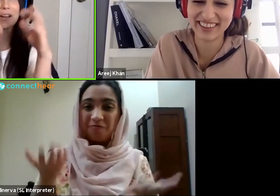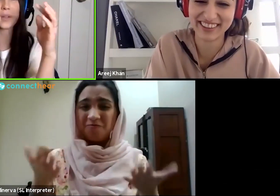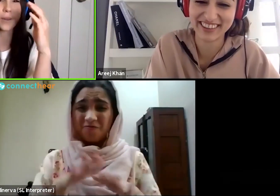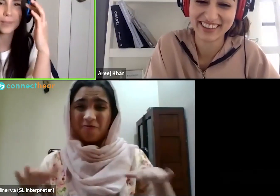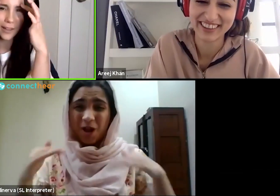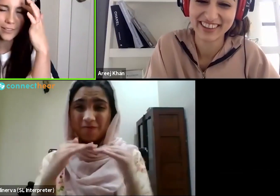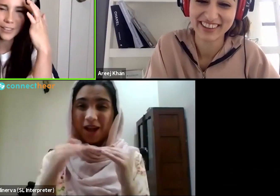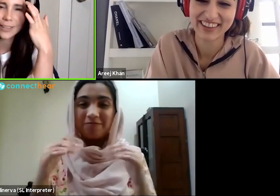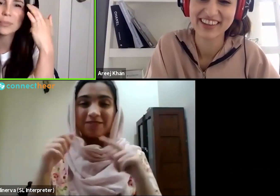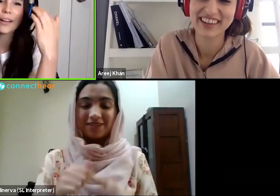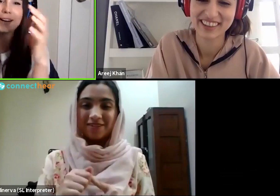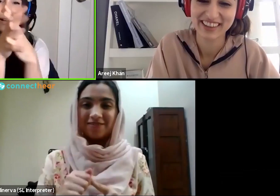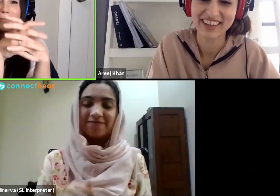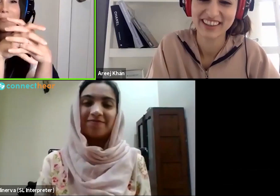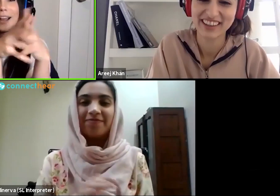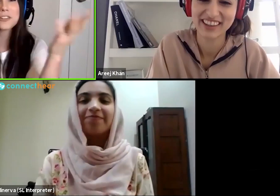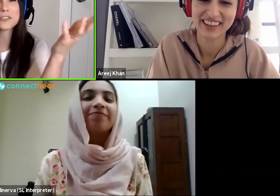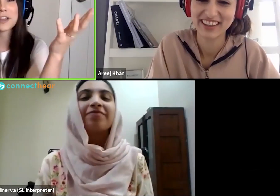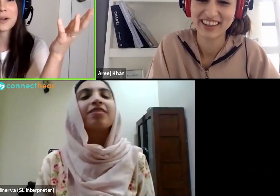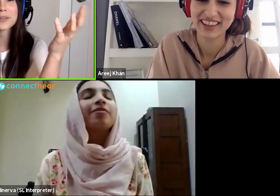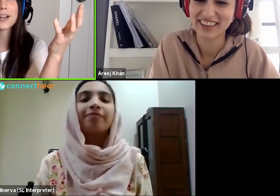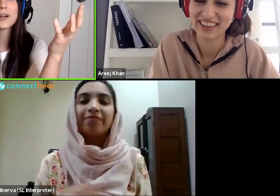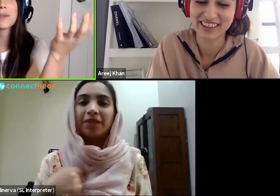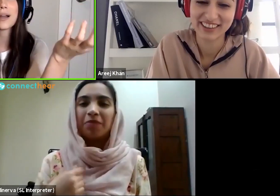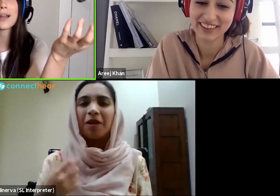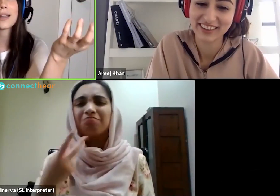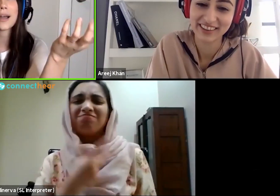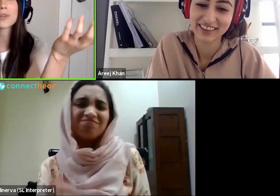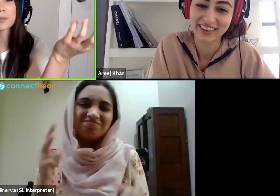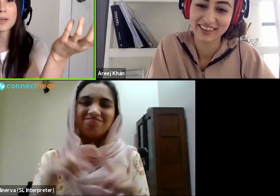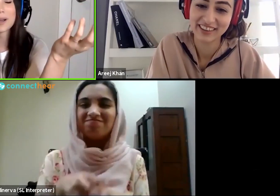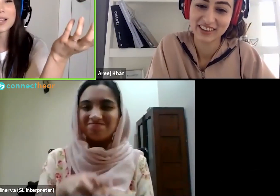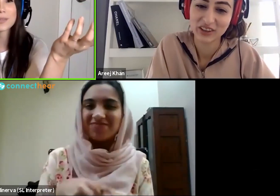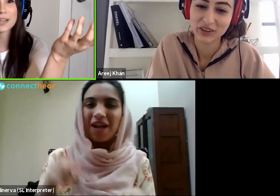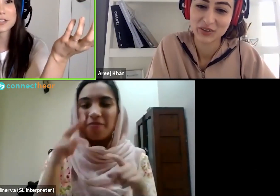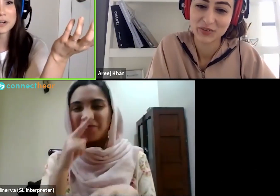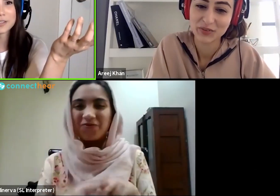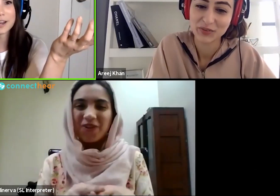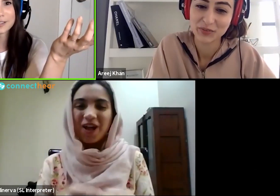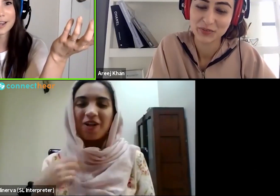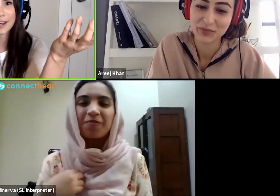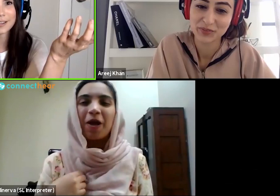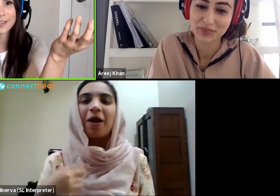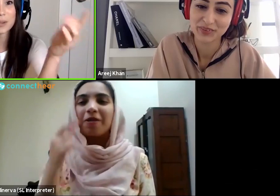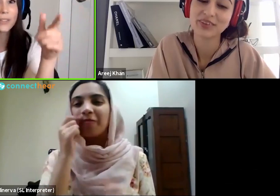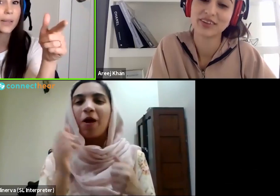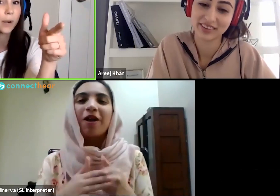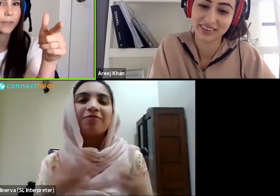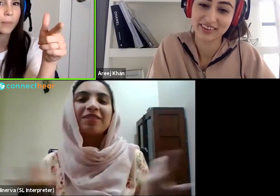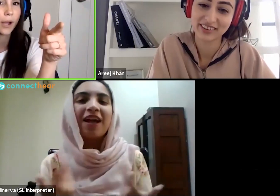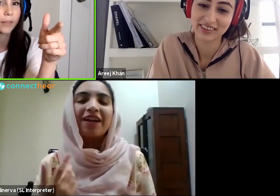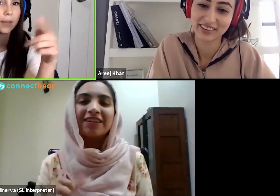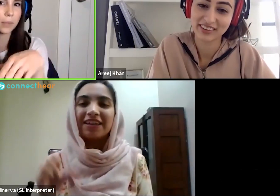I know Libras balance everything, but I just joke. So I'm Scorpio, my husband's Sagittarius, the next sign, because we have the